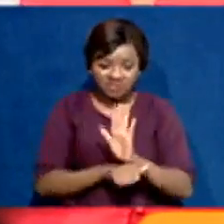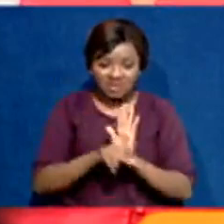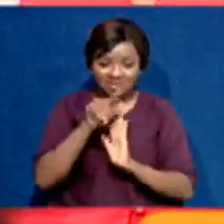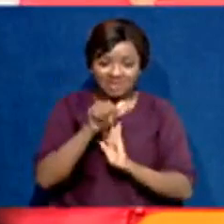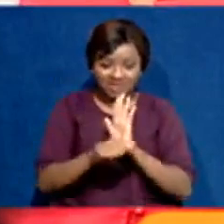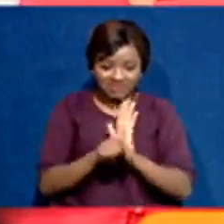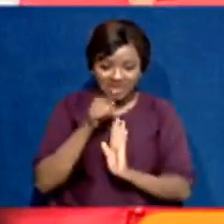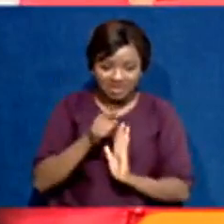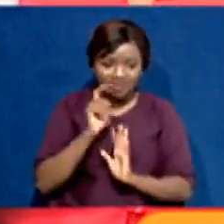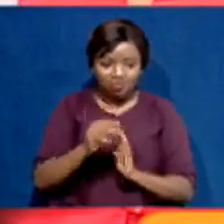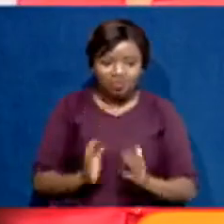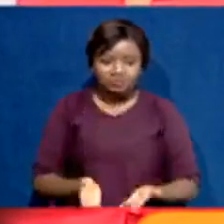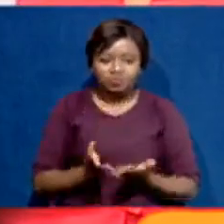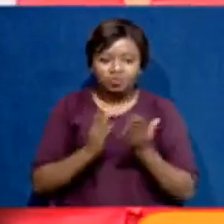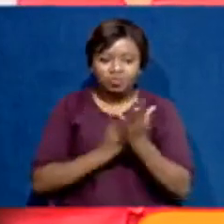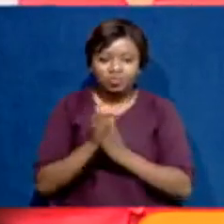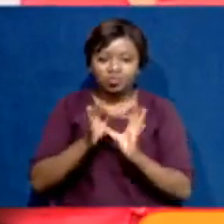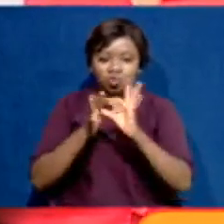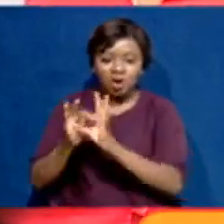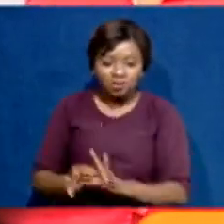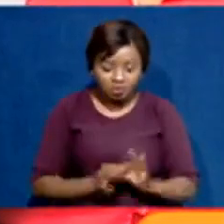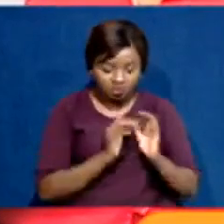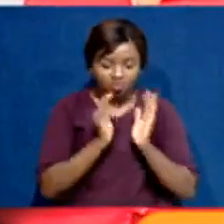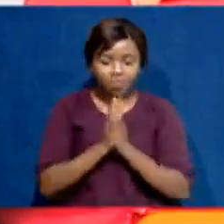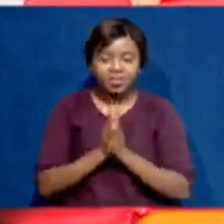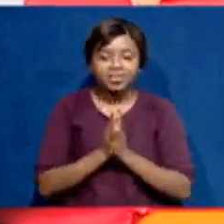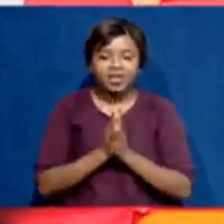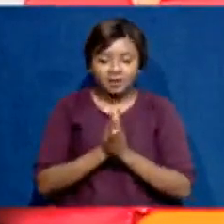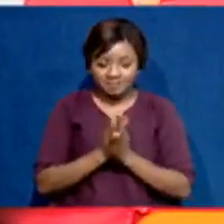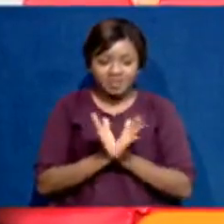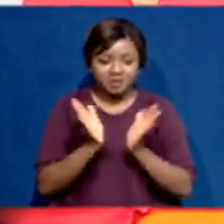be promoted through collaboration with both public and private media